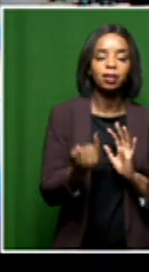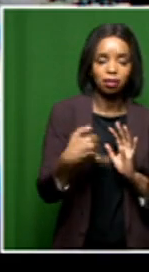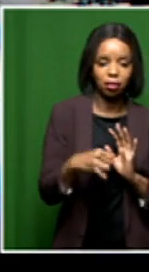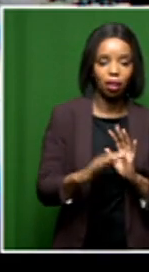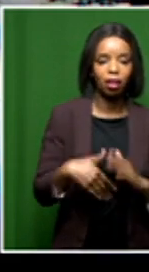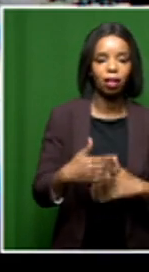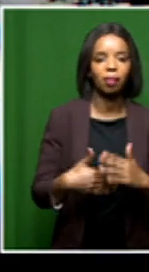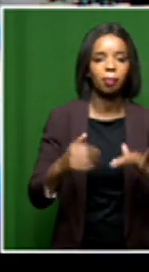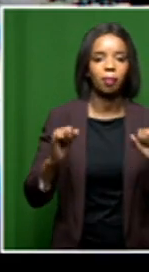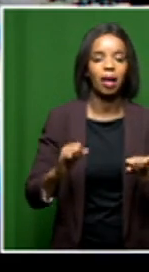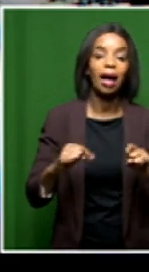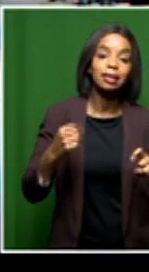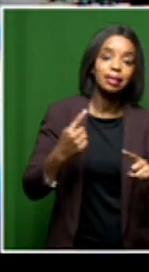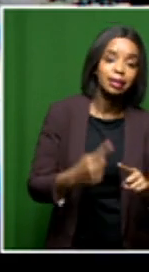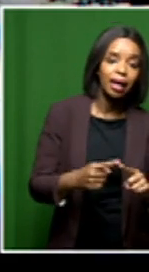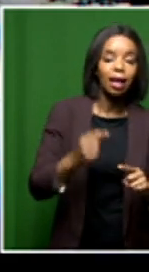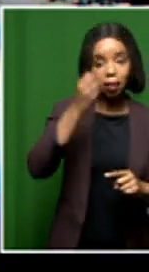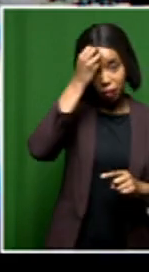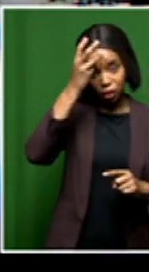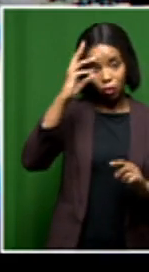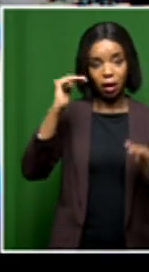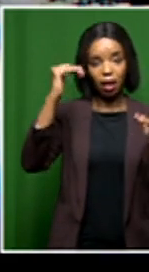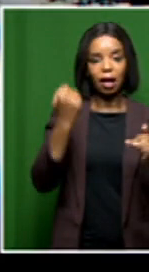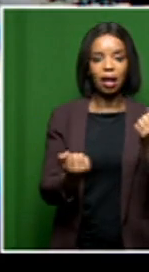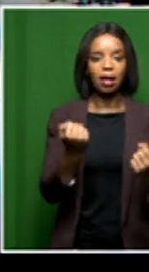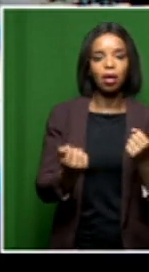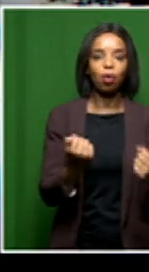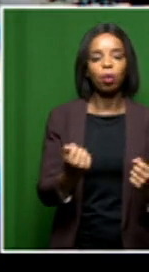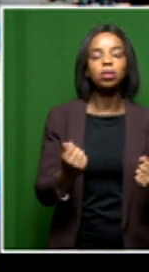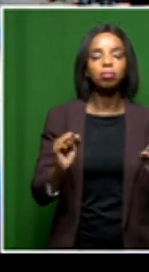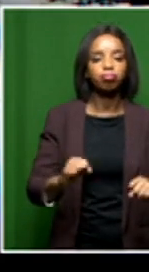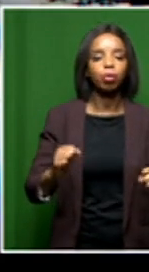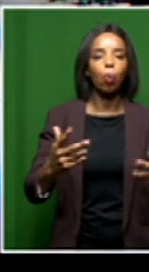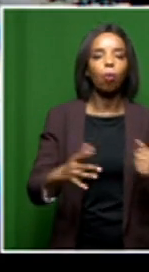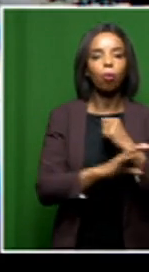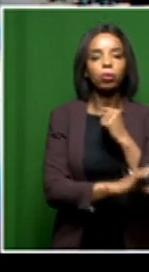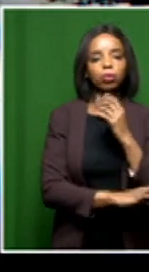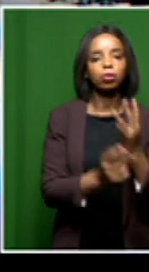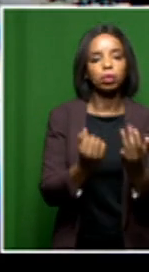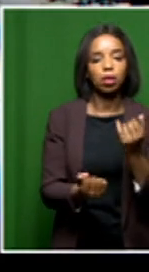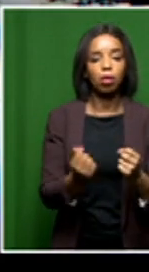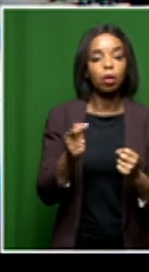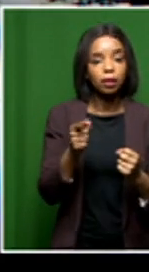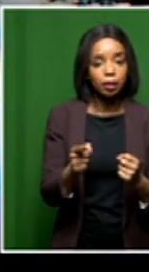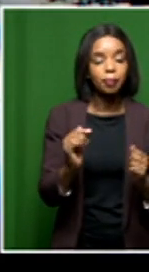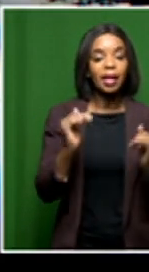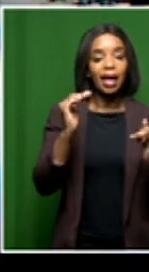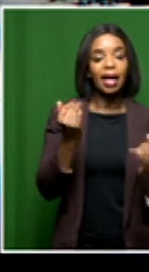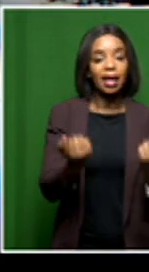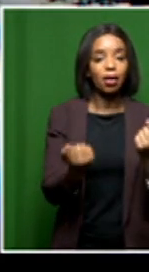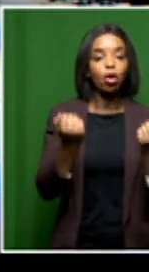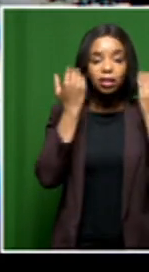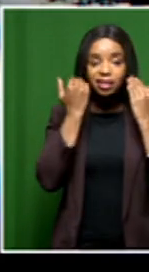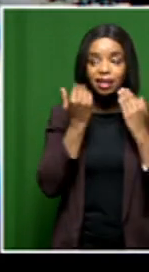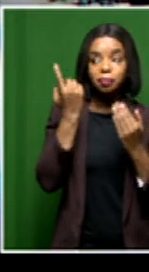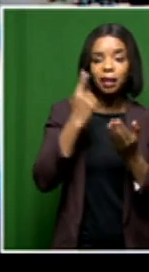the Pretoria High Court ruling is confirmed by the Constitutional Court. Now, this follows the High Court judgment last week, which ruled in favour